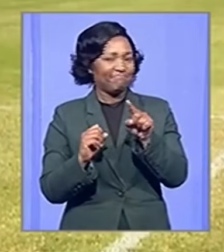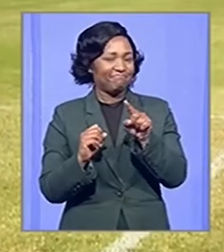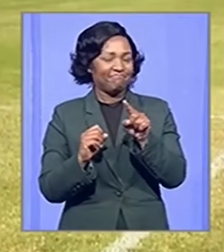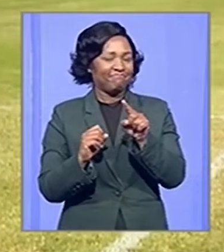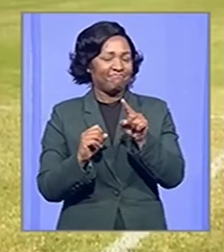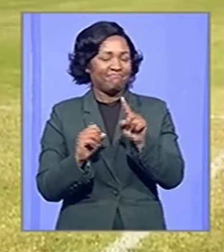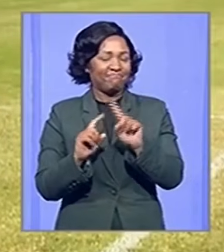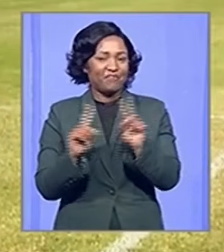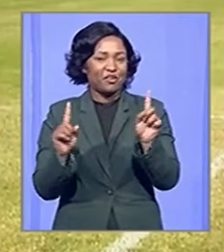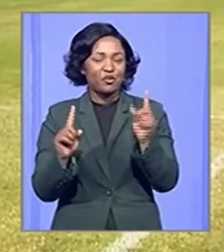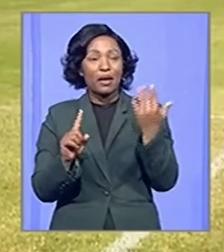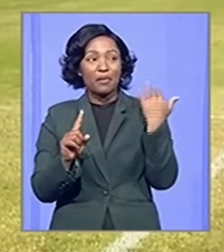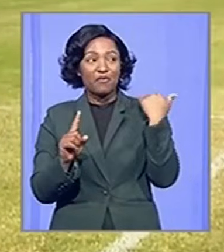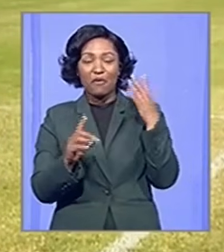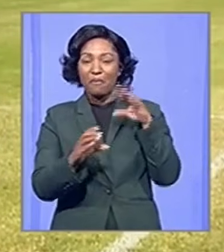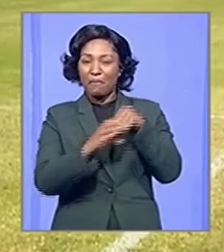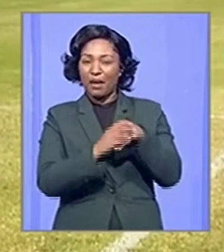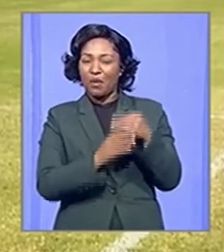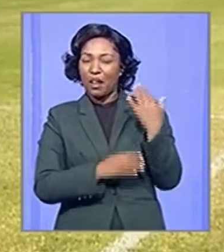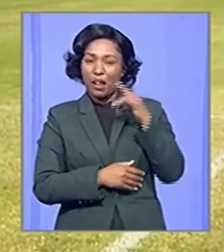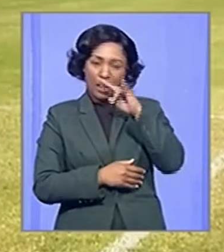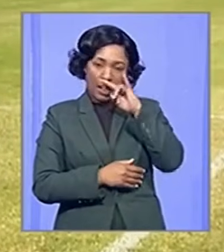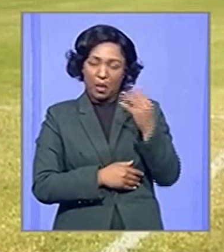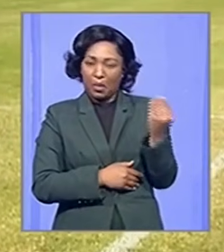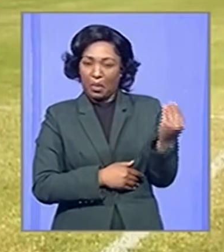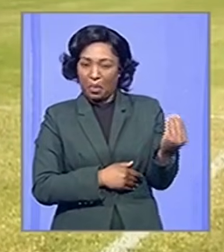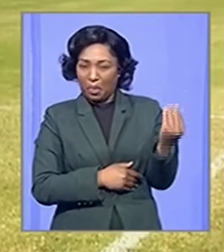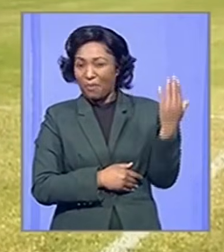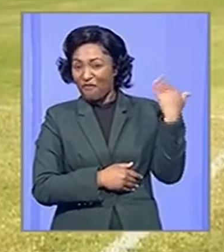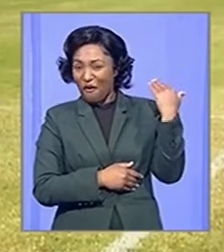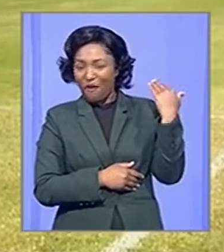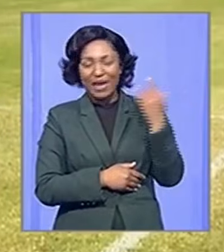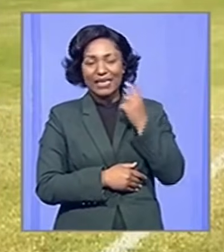bolo e ke ile ka e bapala ke ntse ke le student USA,